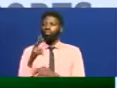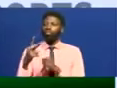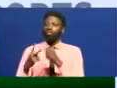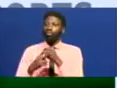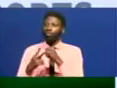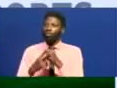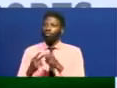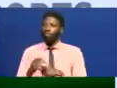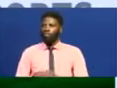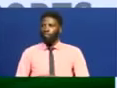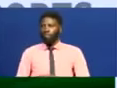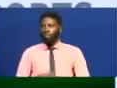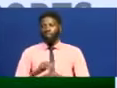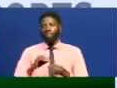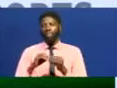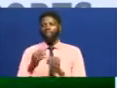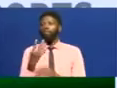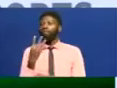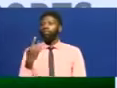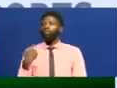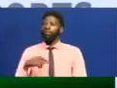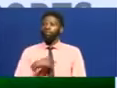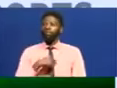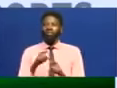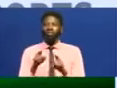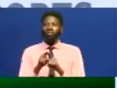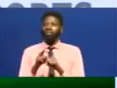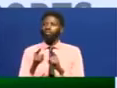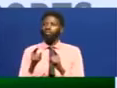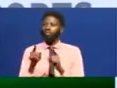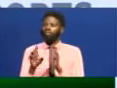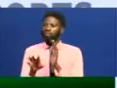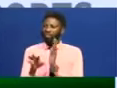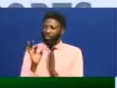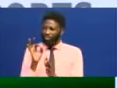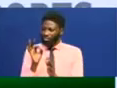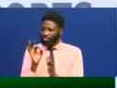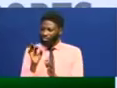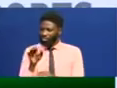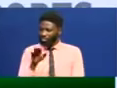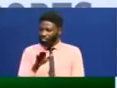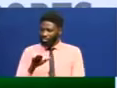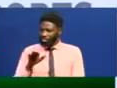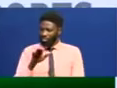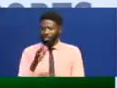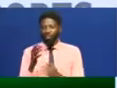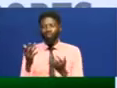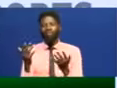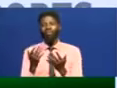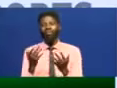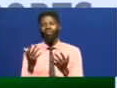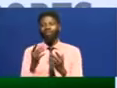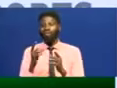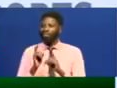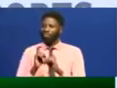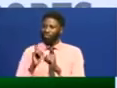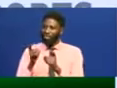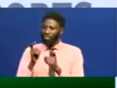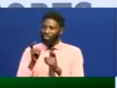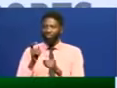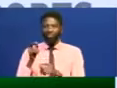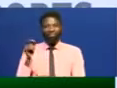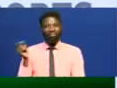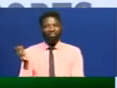four, we found this whole scene of rewards. I have mentioned a challenge where